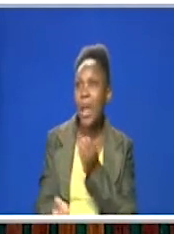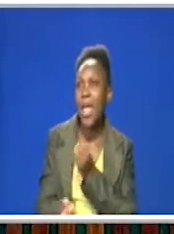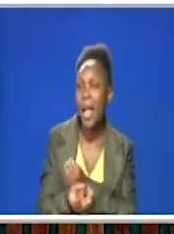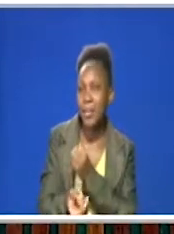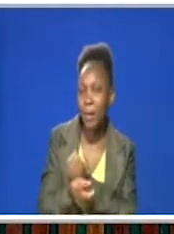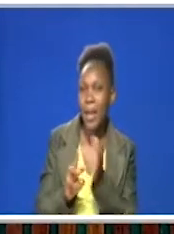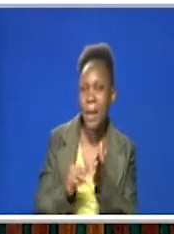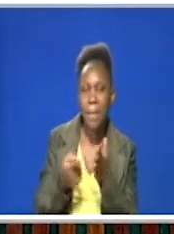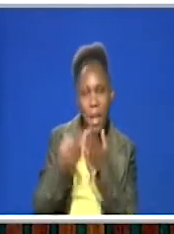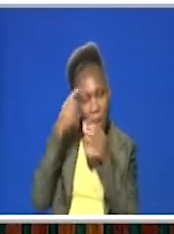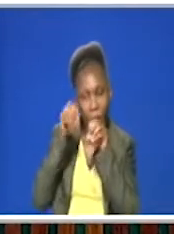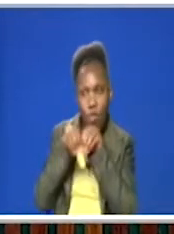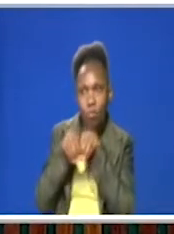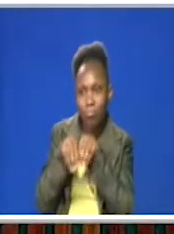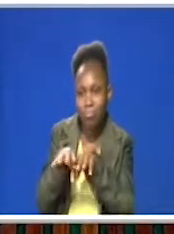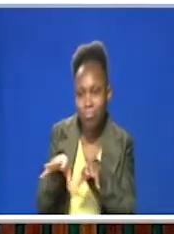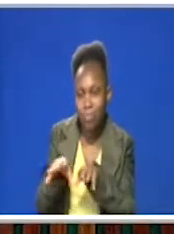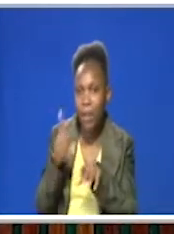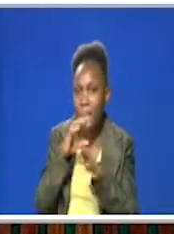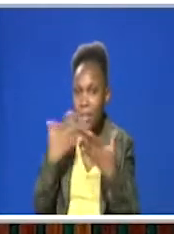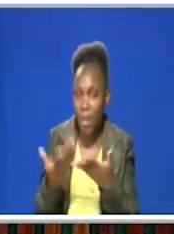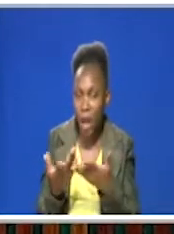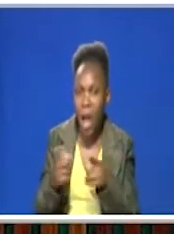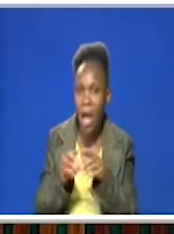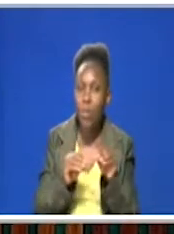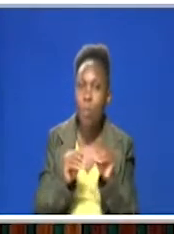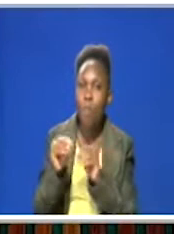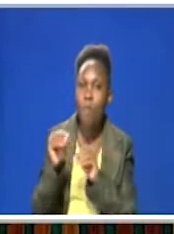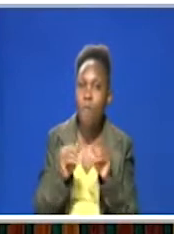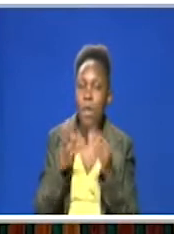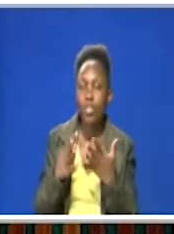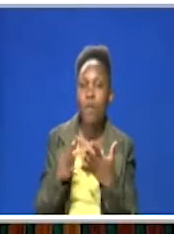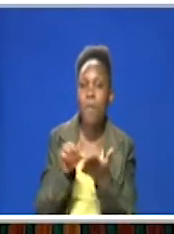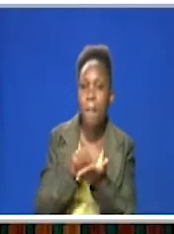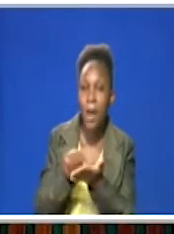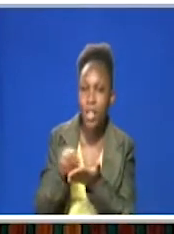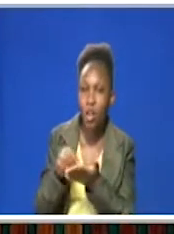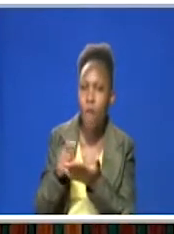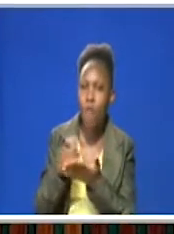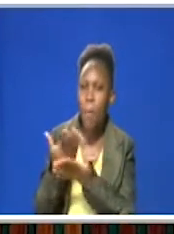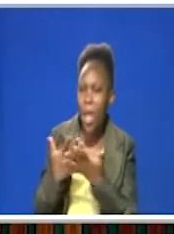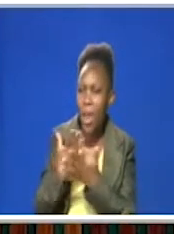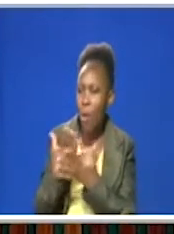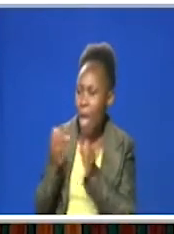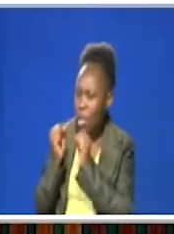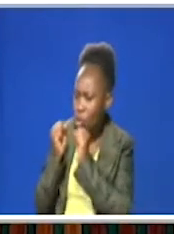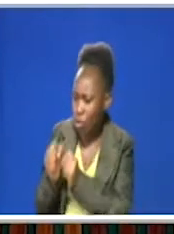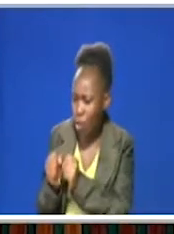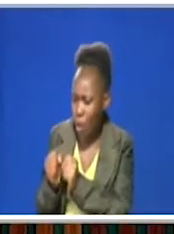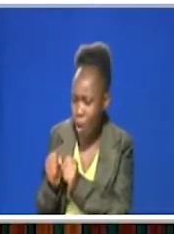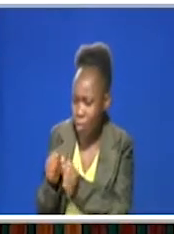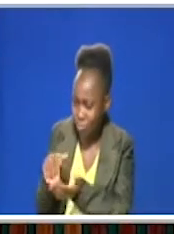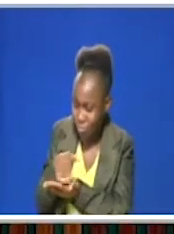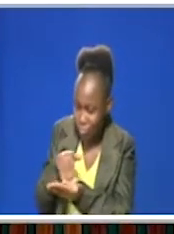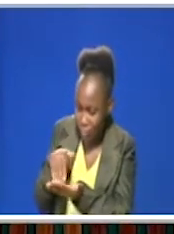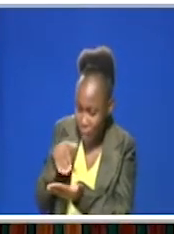division as the movement of particles from a region of high concentration to a region